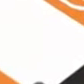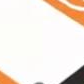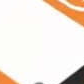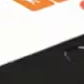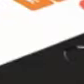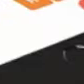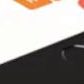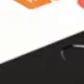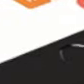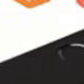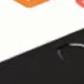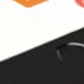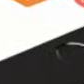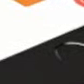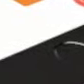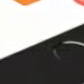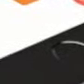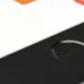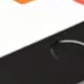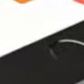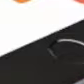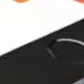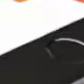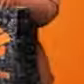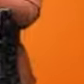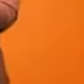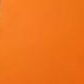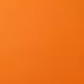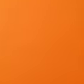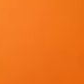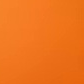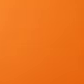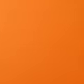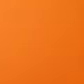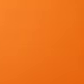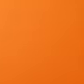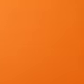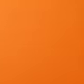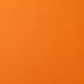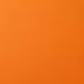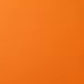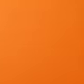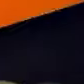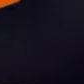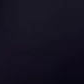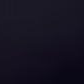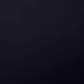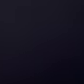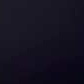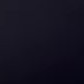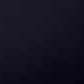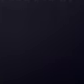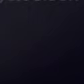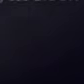price and product name and get a listing of quality products friendly to your pockets. Join the Bazebo.com family to make your online shopping a